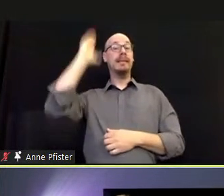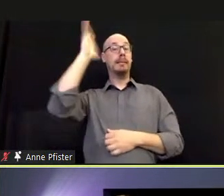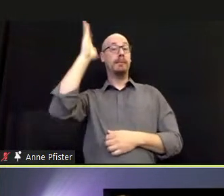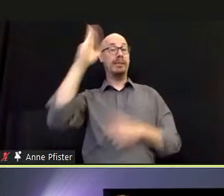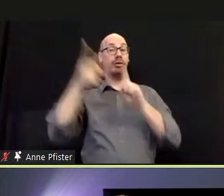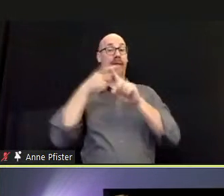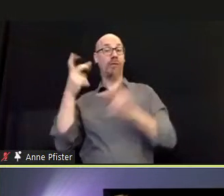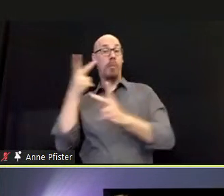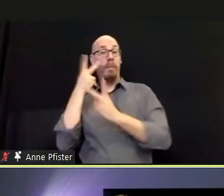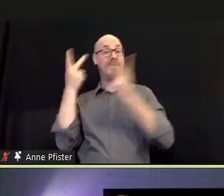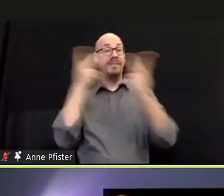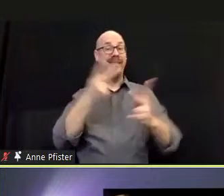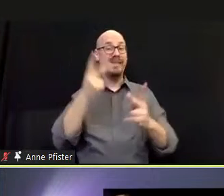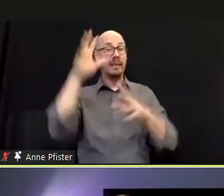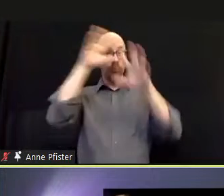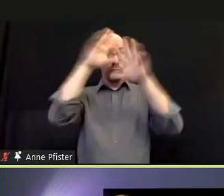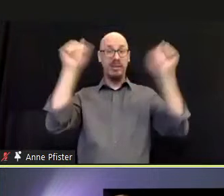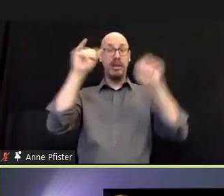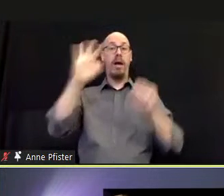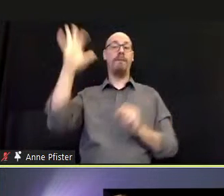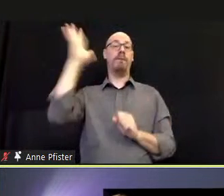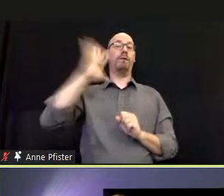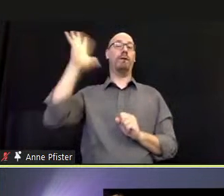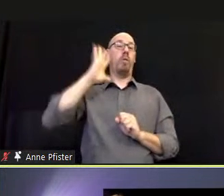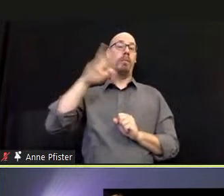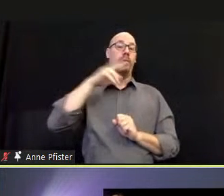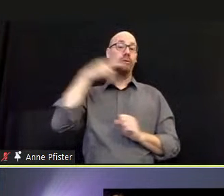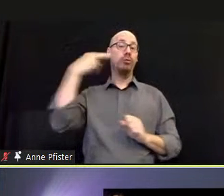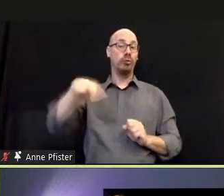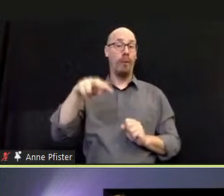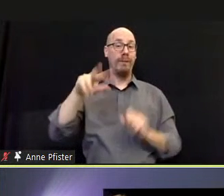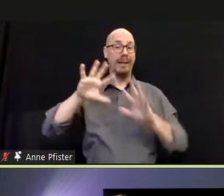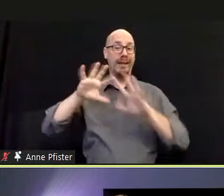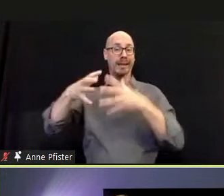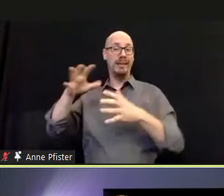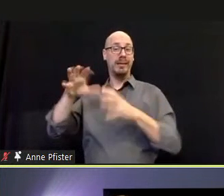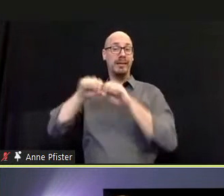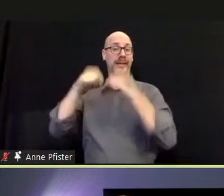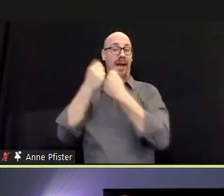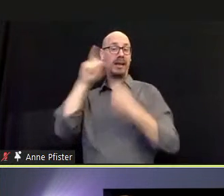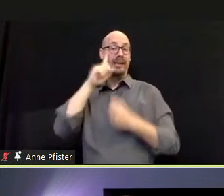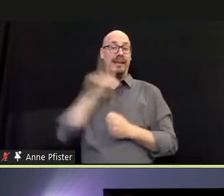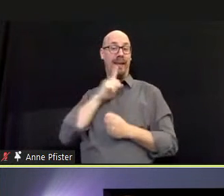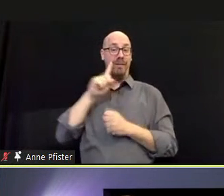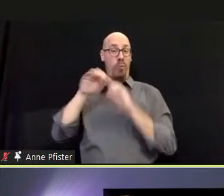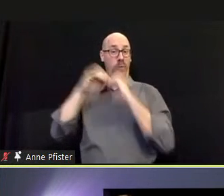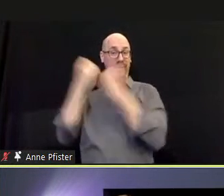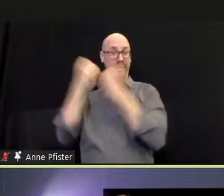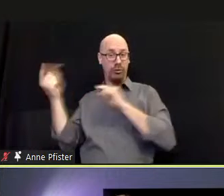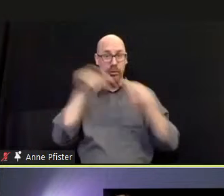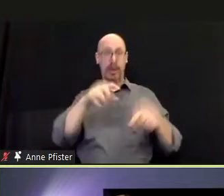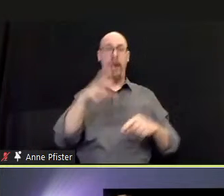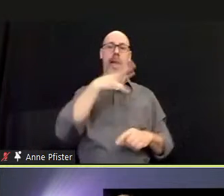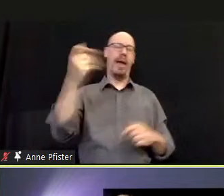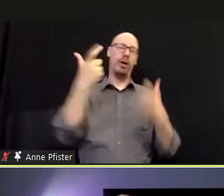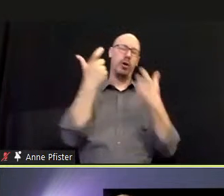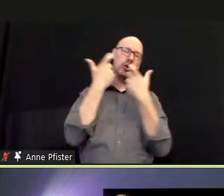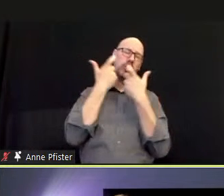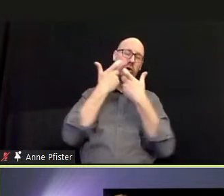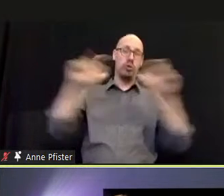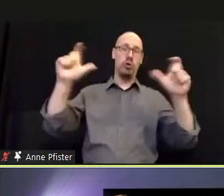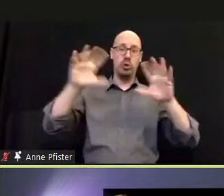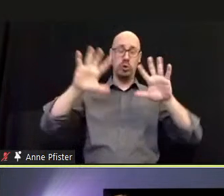visiting presidents of other former Soviet bloc societies for the deaf, and concluding in an enormous vodka-fueled banquet. You notice